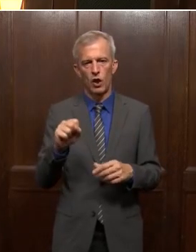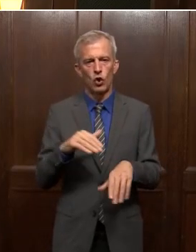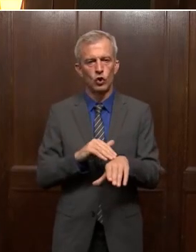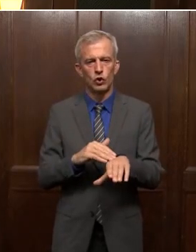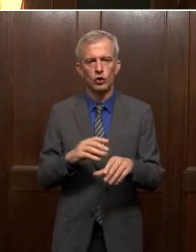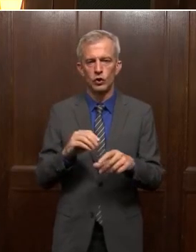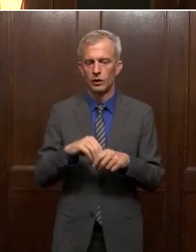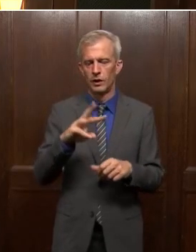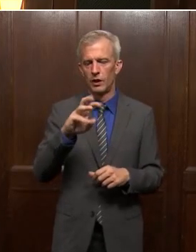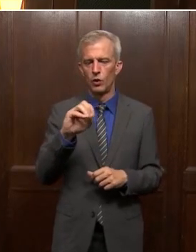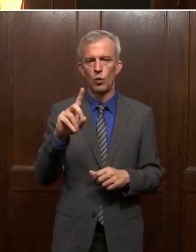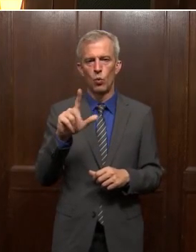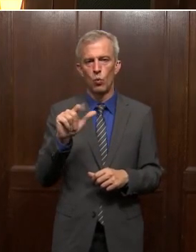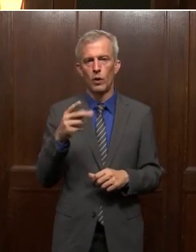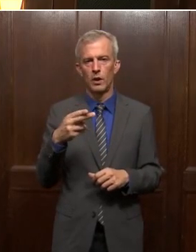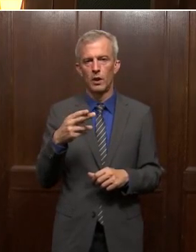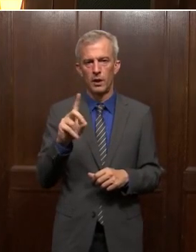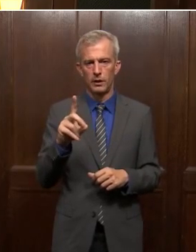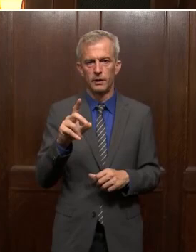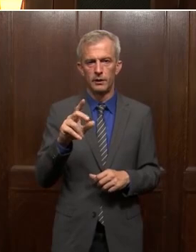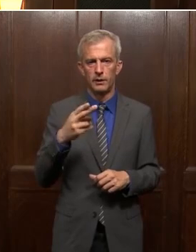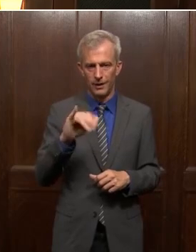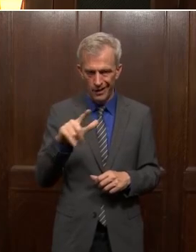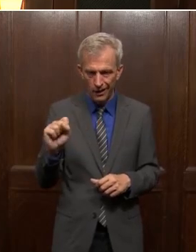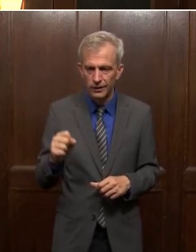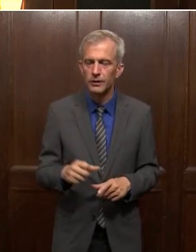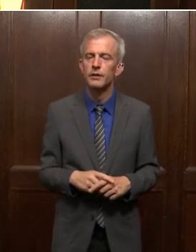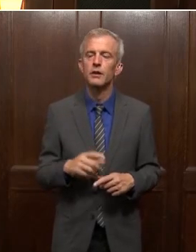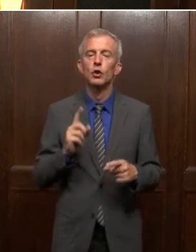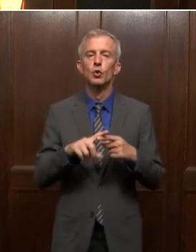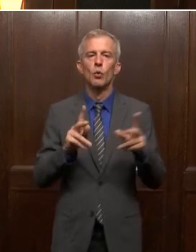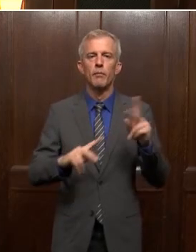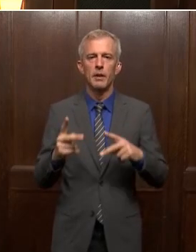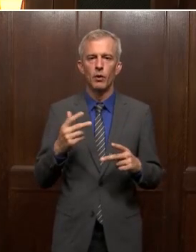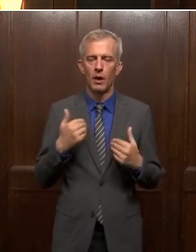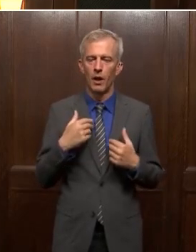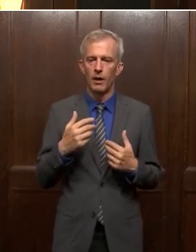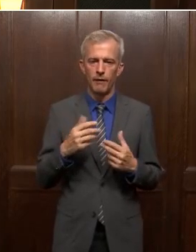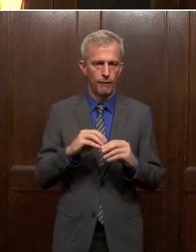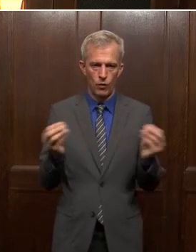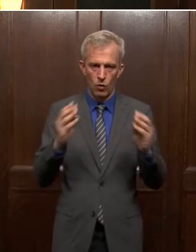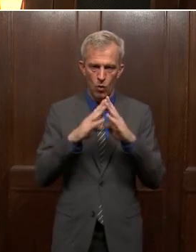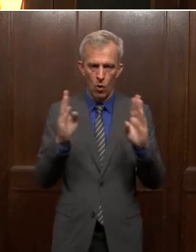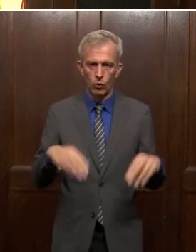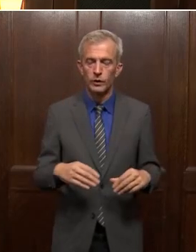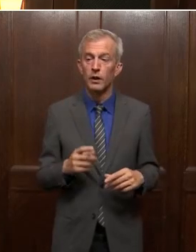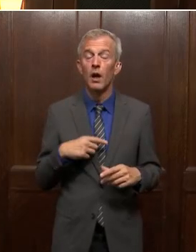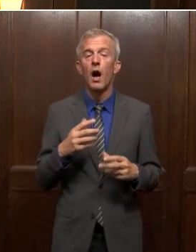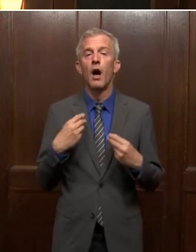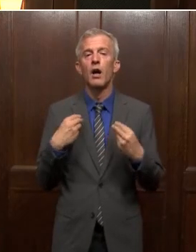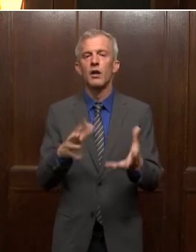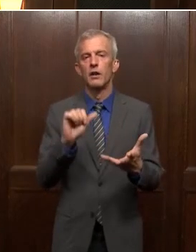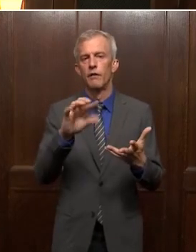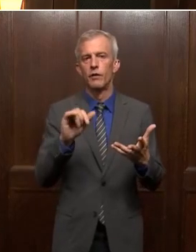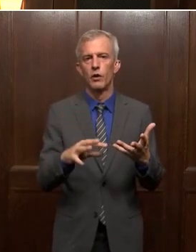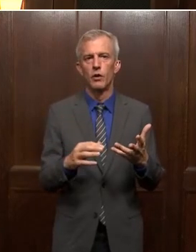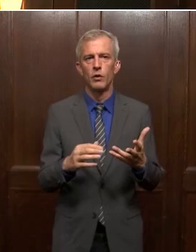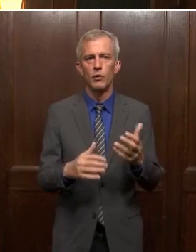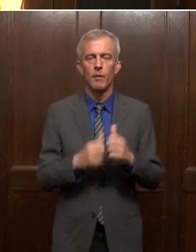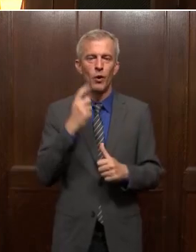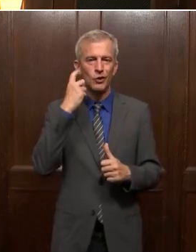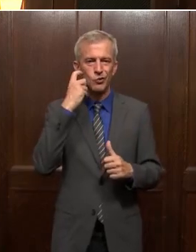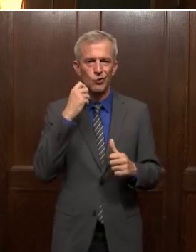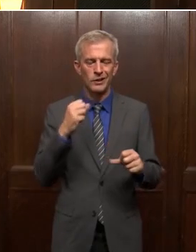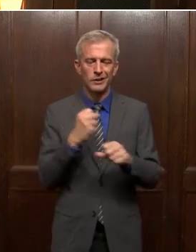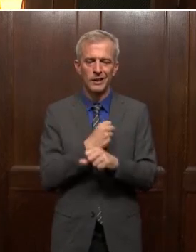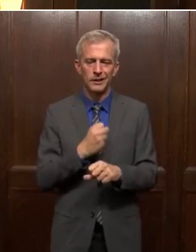also available to folks who are experiencing homelessness. I'm proud of that. And then let me give you the latest statistics of the project Room